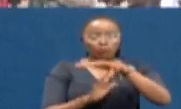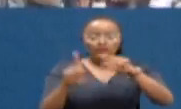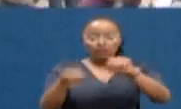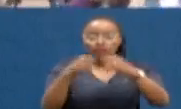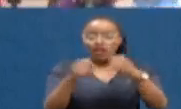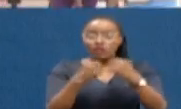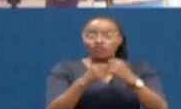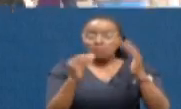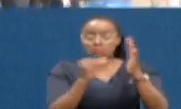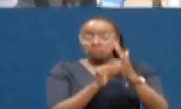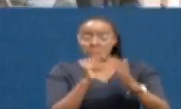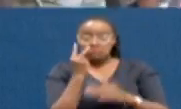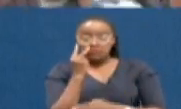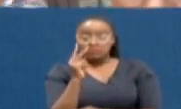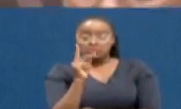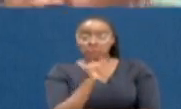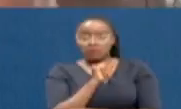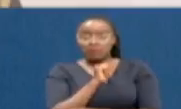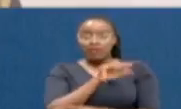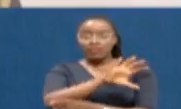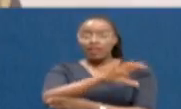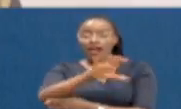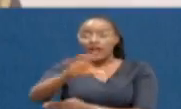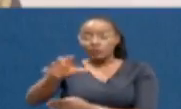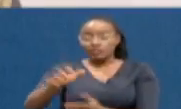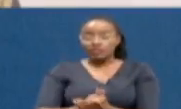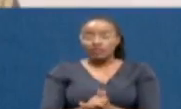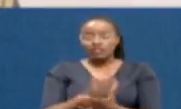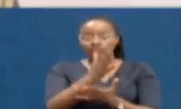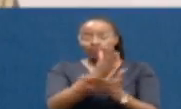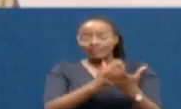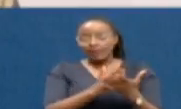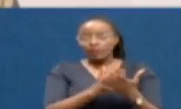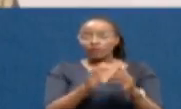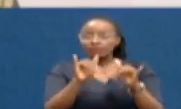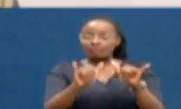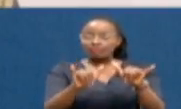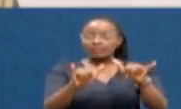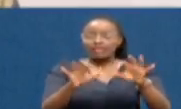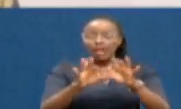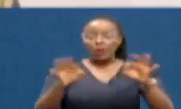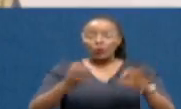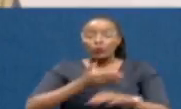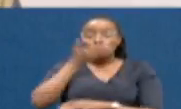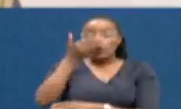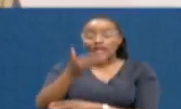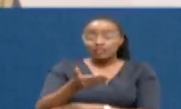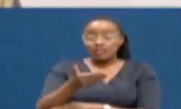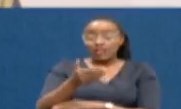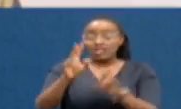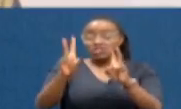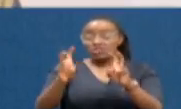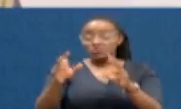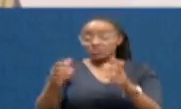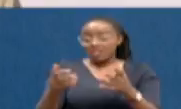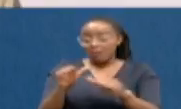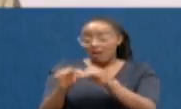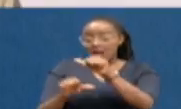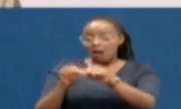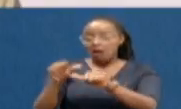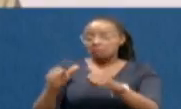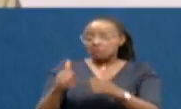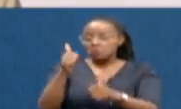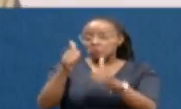violations noted in most counties. Said that some of these entities take too long to respond on the issues